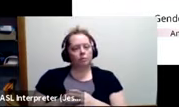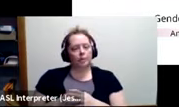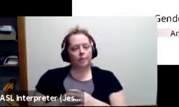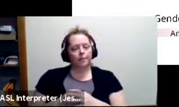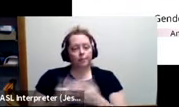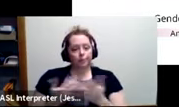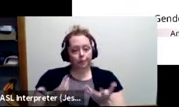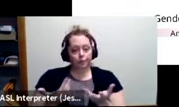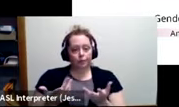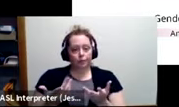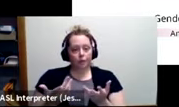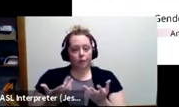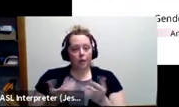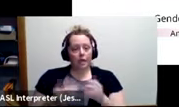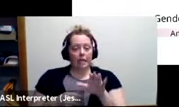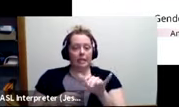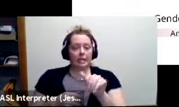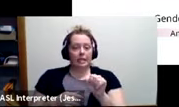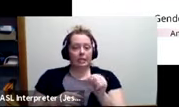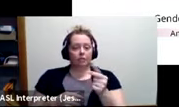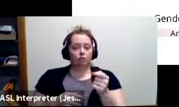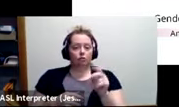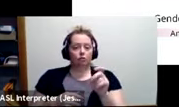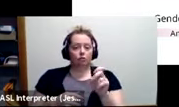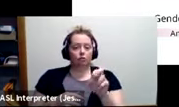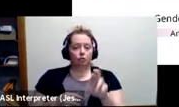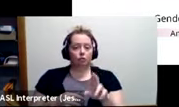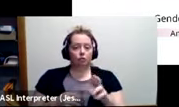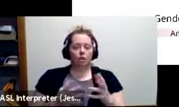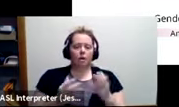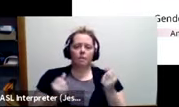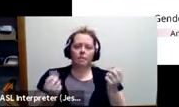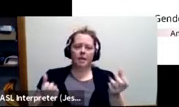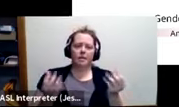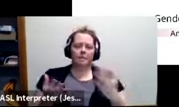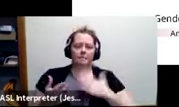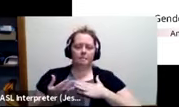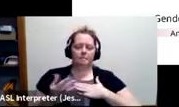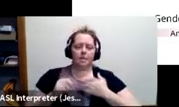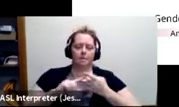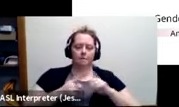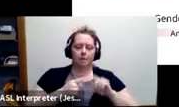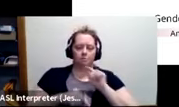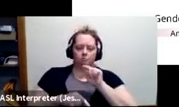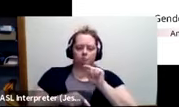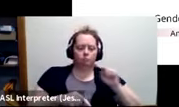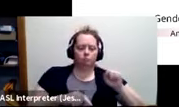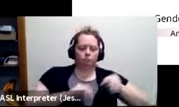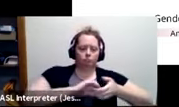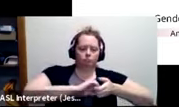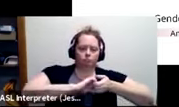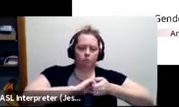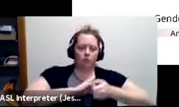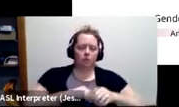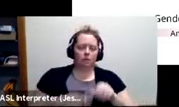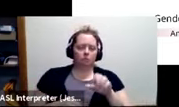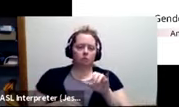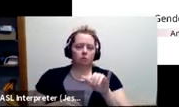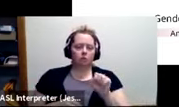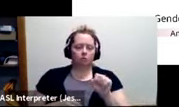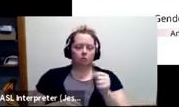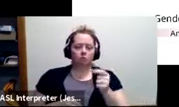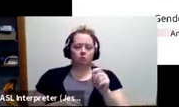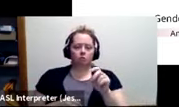So, cisgender. A lot of my cisgender friends and allies haven't understood, right,